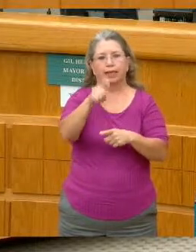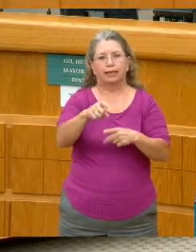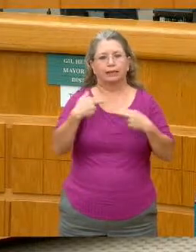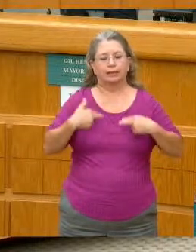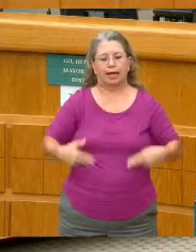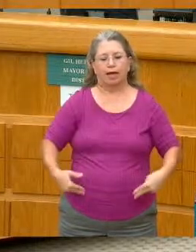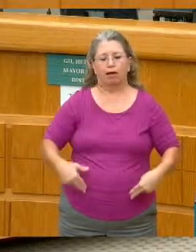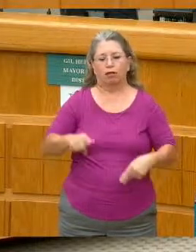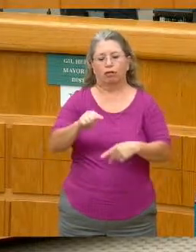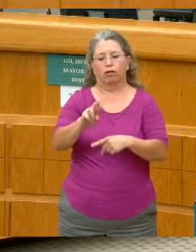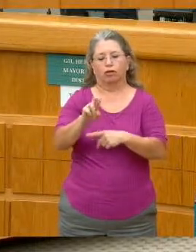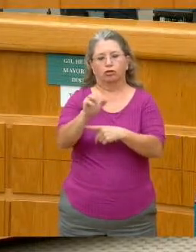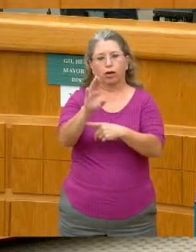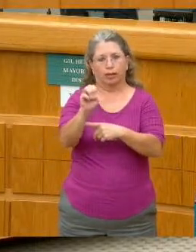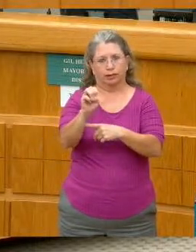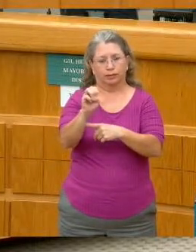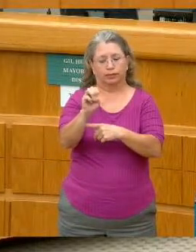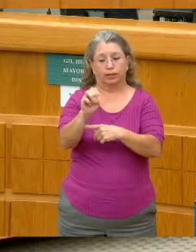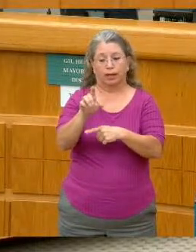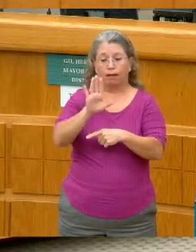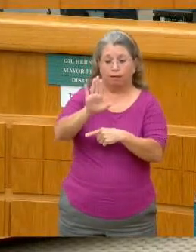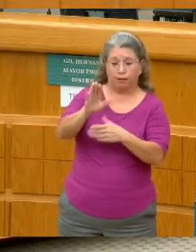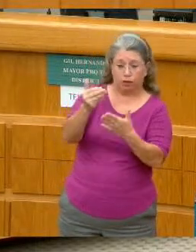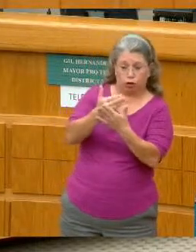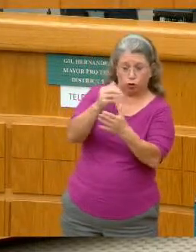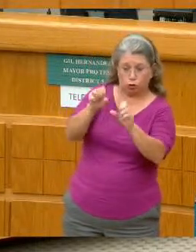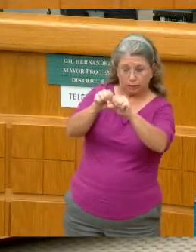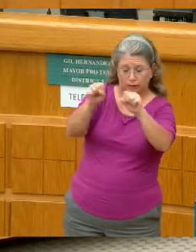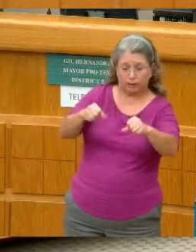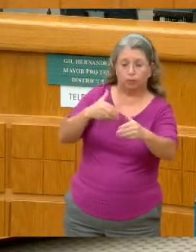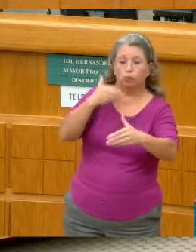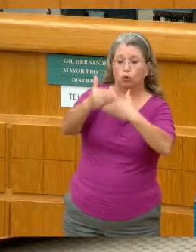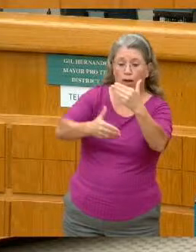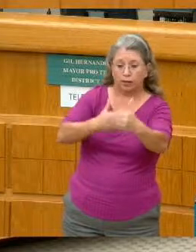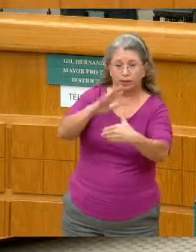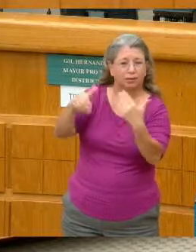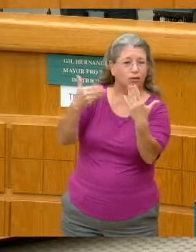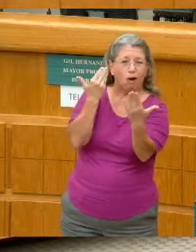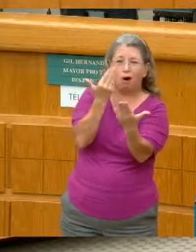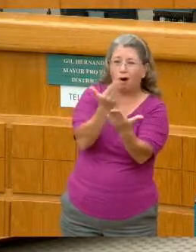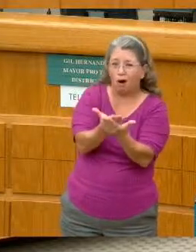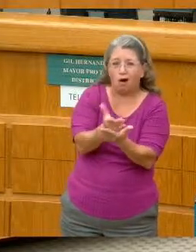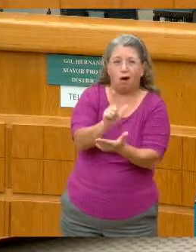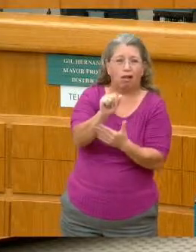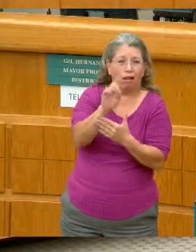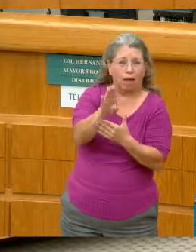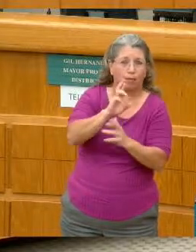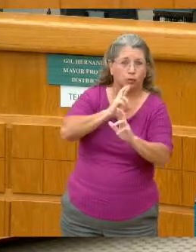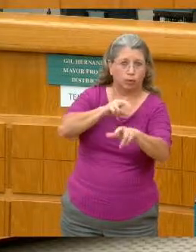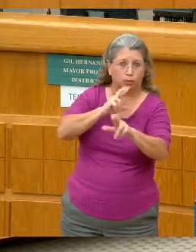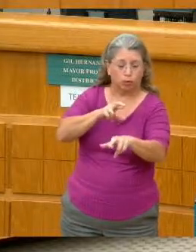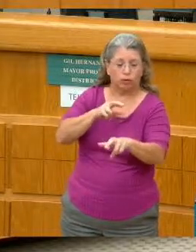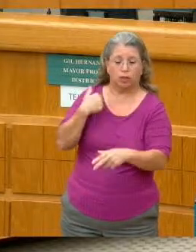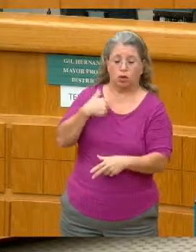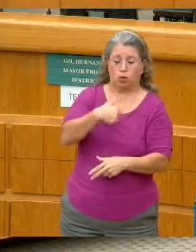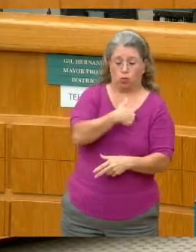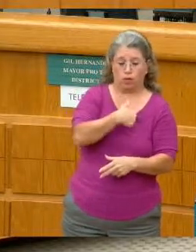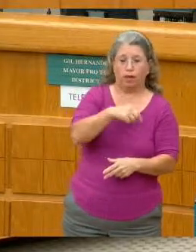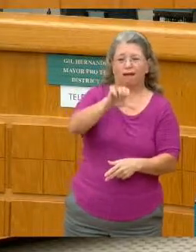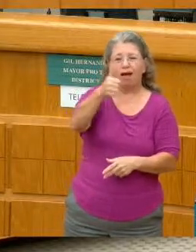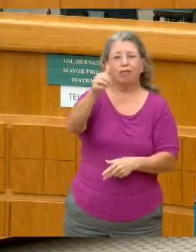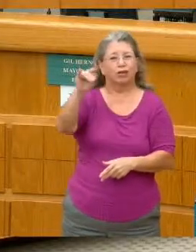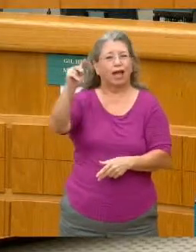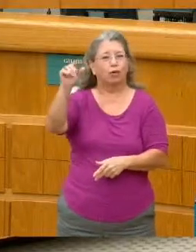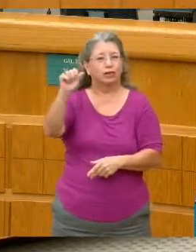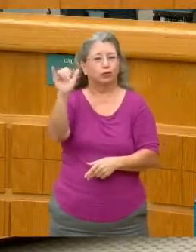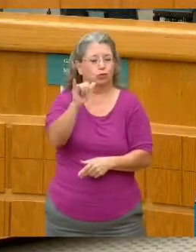system processes these lab reports, we and many other counties are starting to receive the large amount of